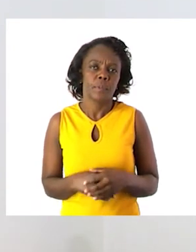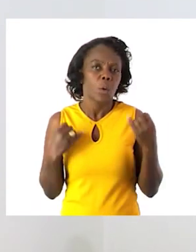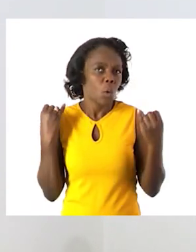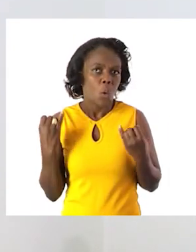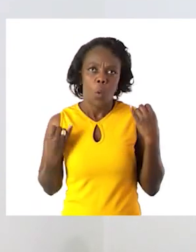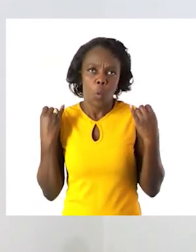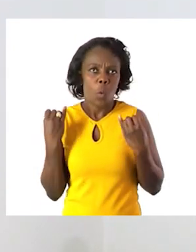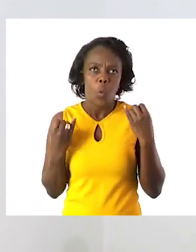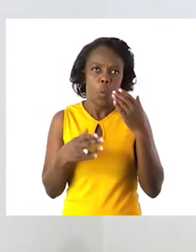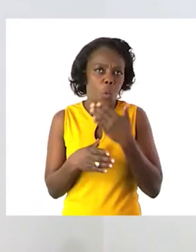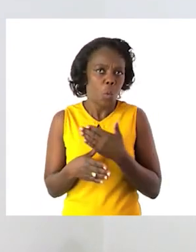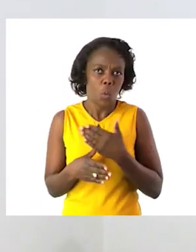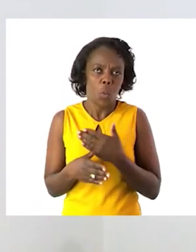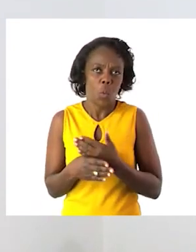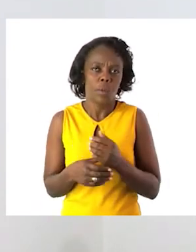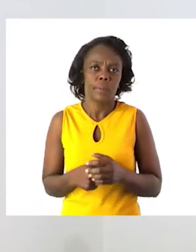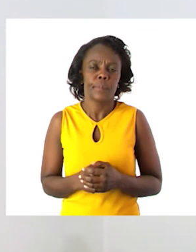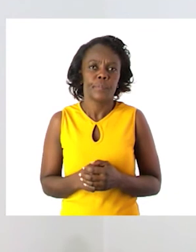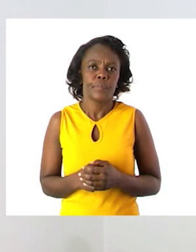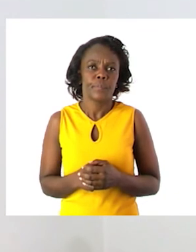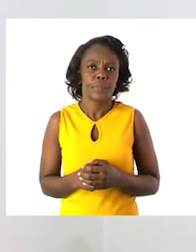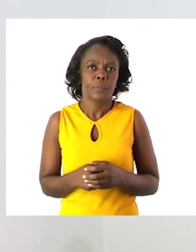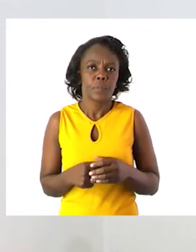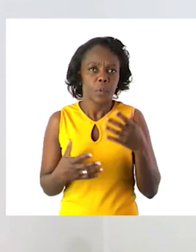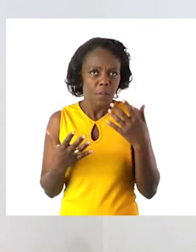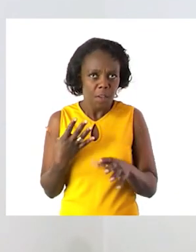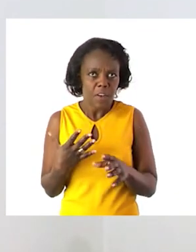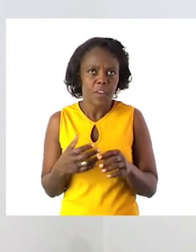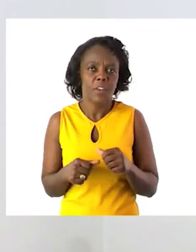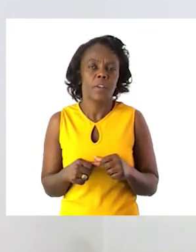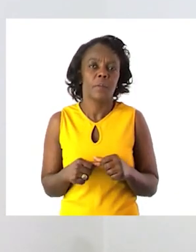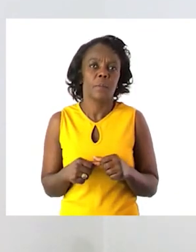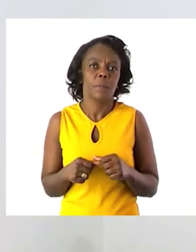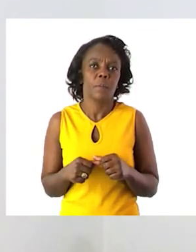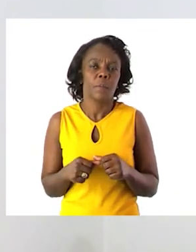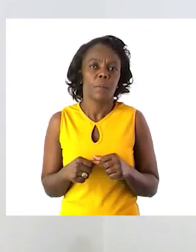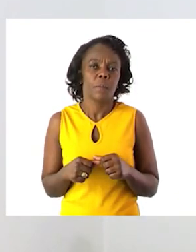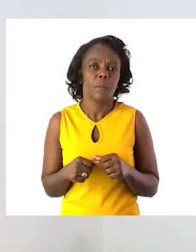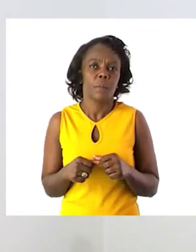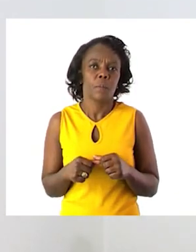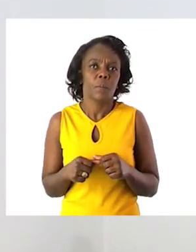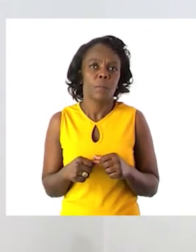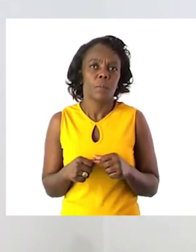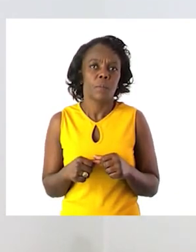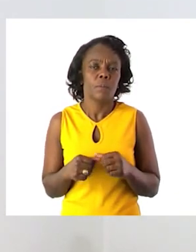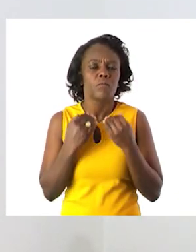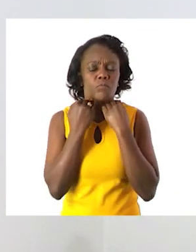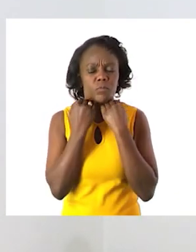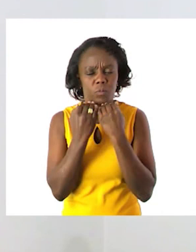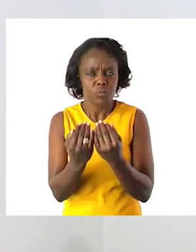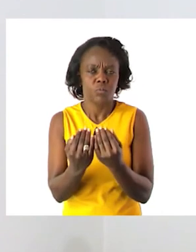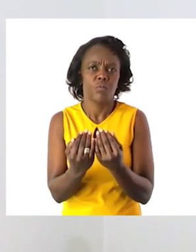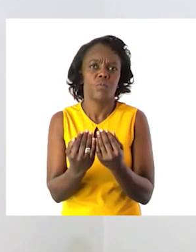lesson for today. Now, before we end our lesson for today, I would like us to do something that is